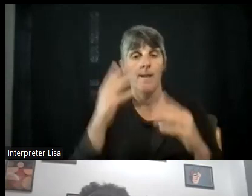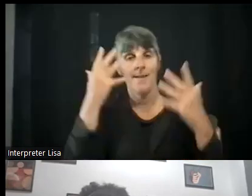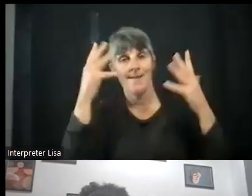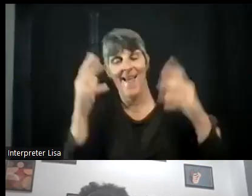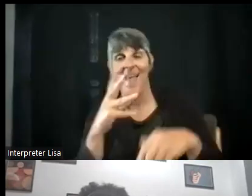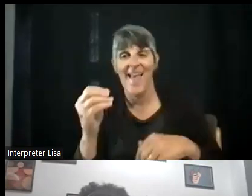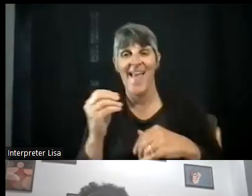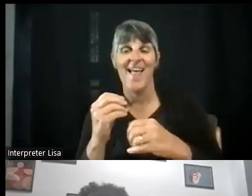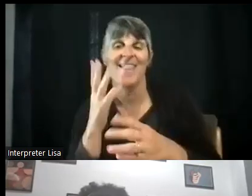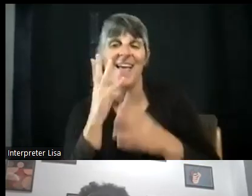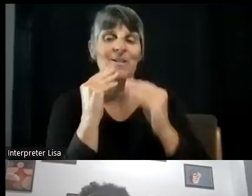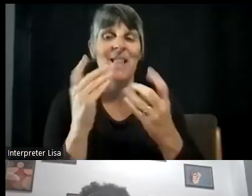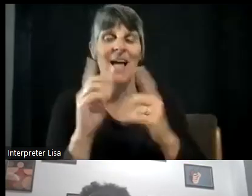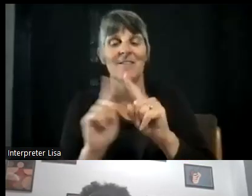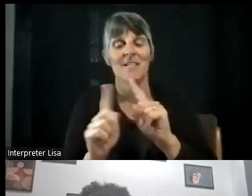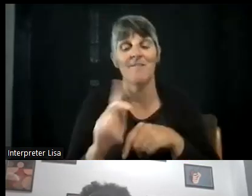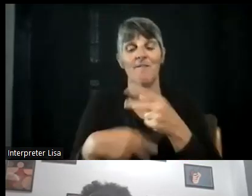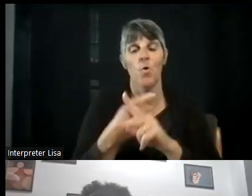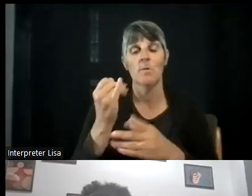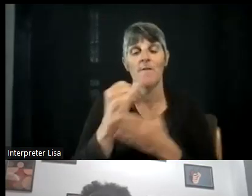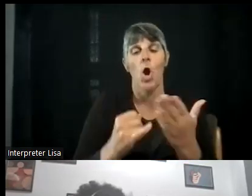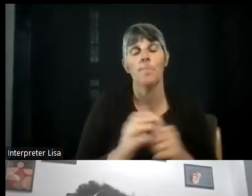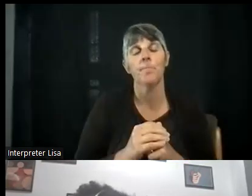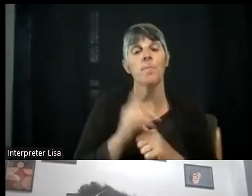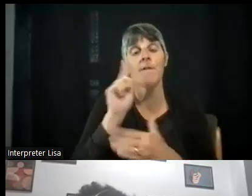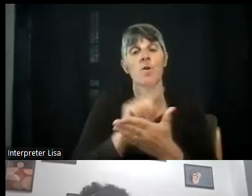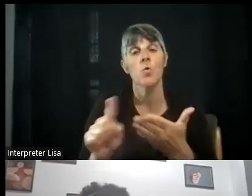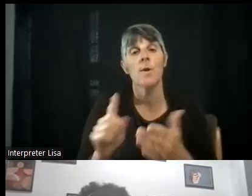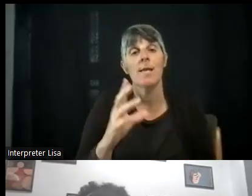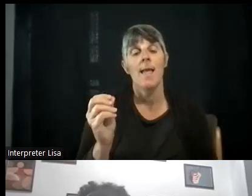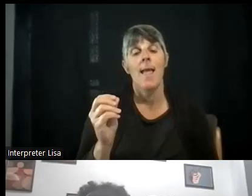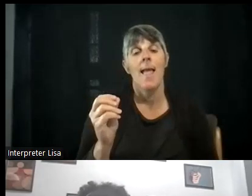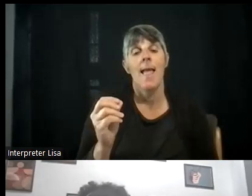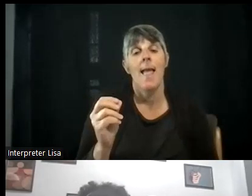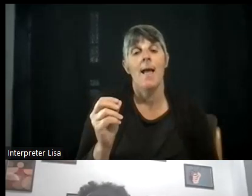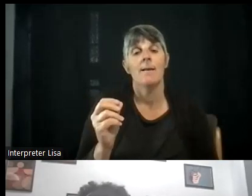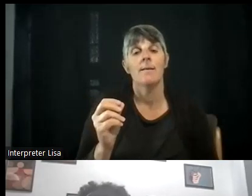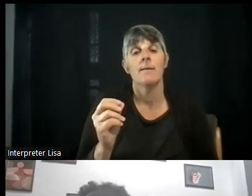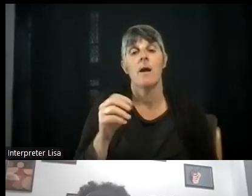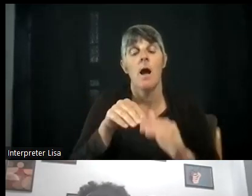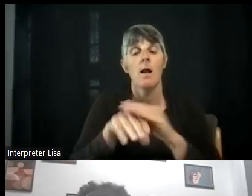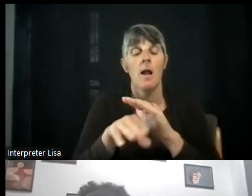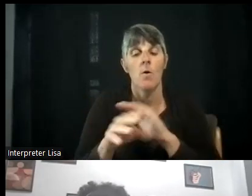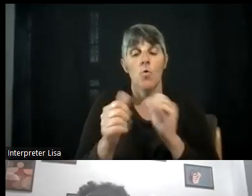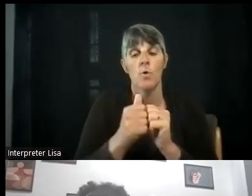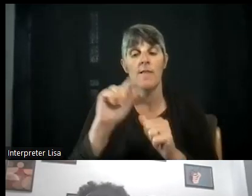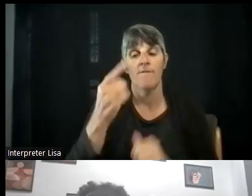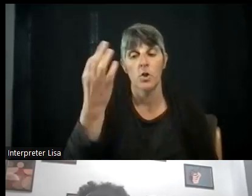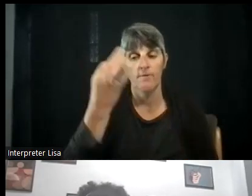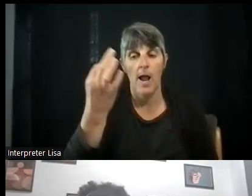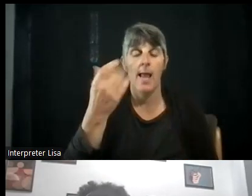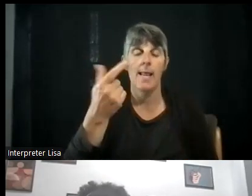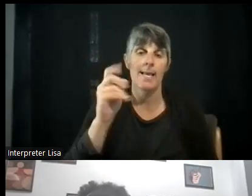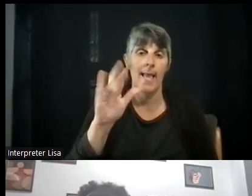in lots of different forms of art for the week, and culminated with a First Friday